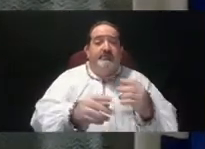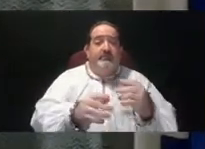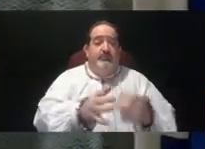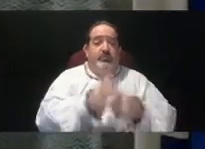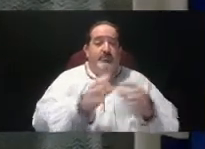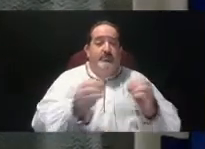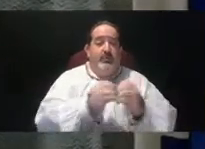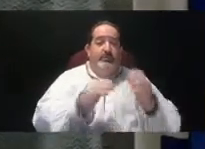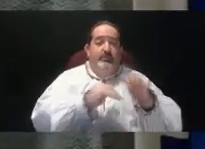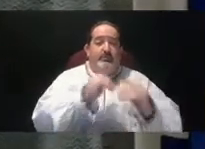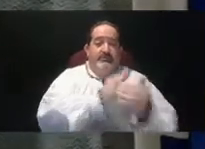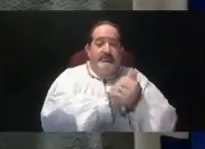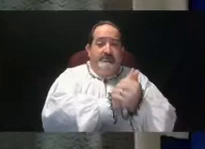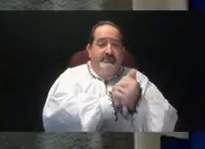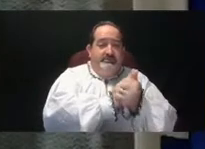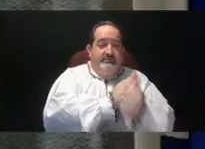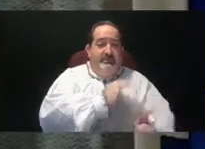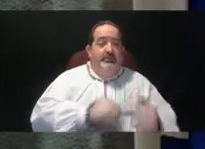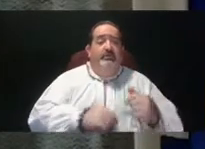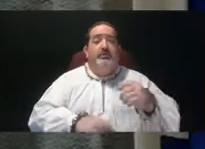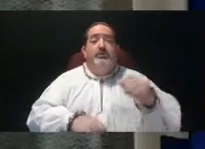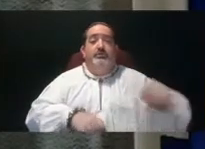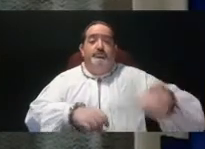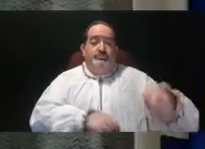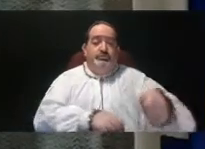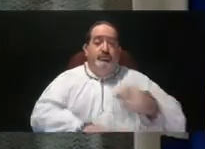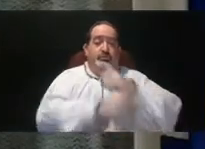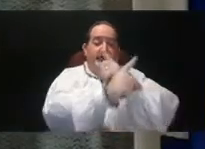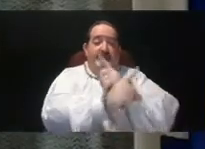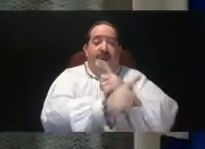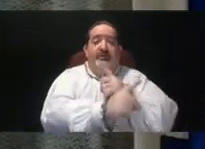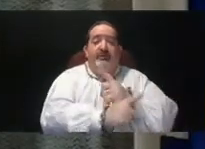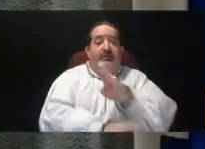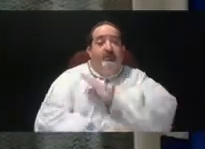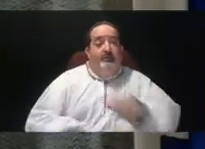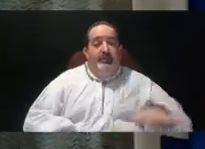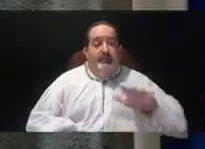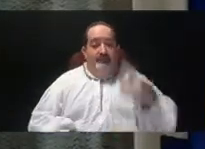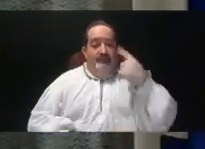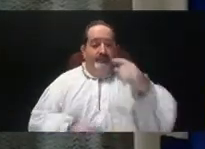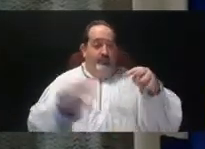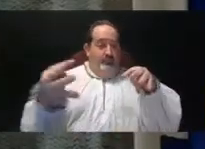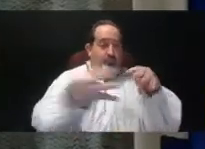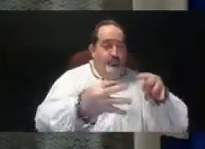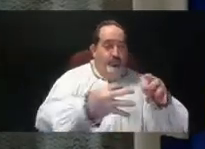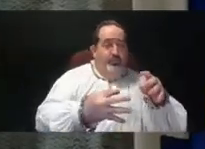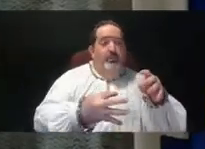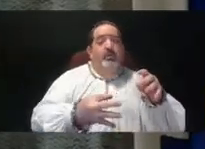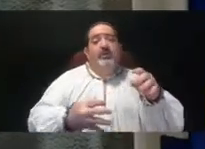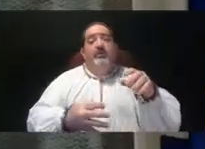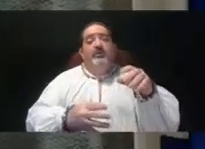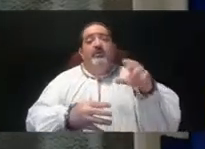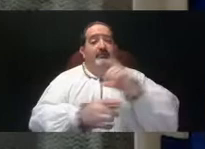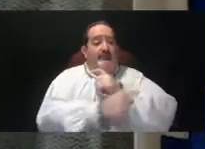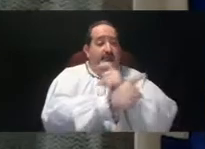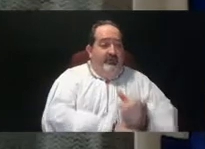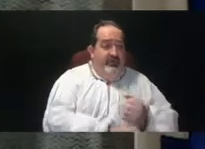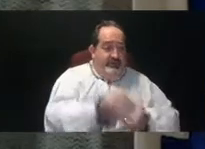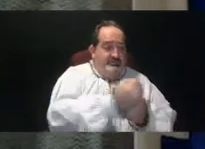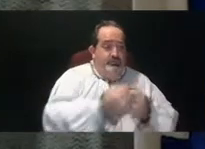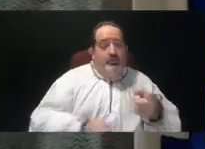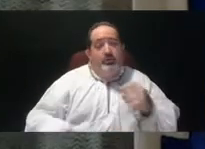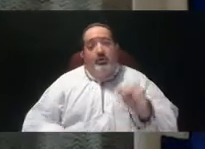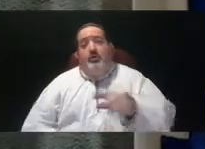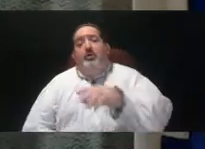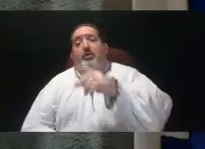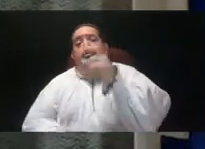skill. To take up sword and defend the barony, be it in war for Caid or a tournament of skill and honor, requires